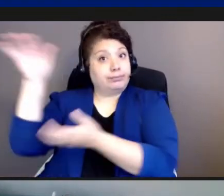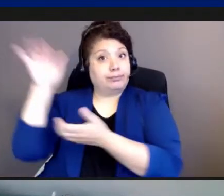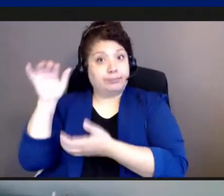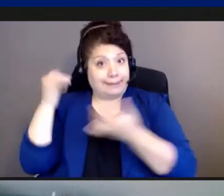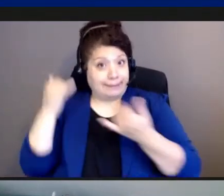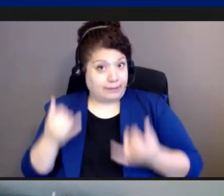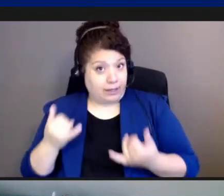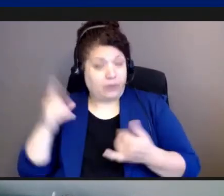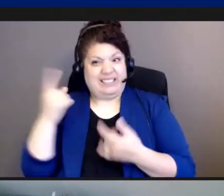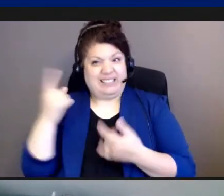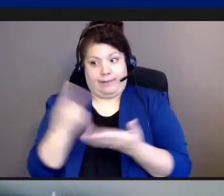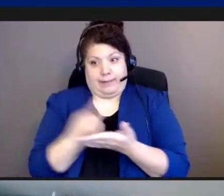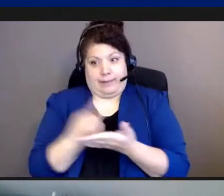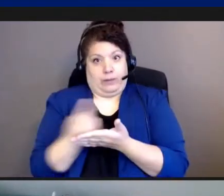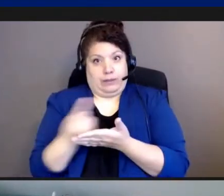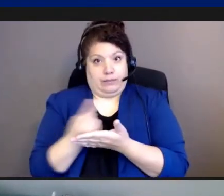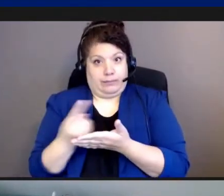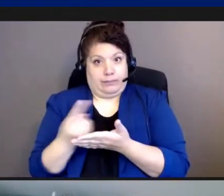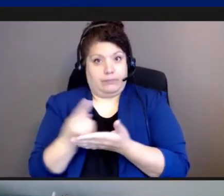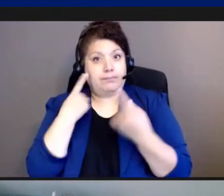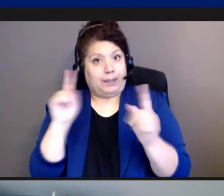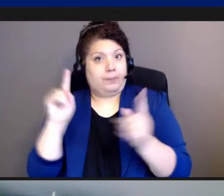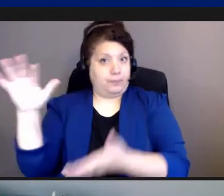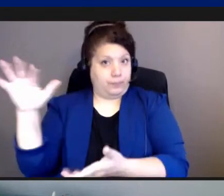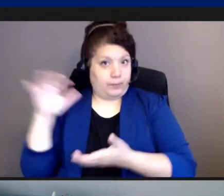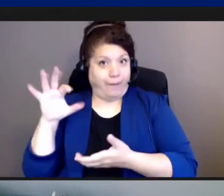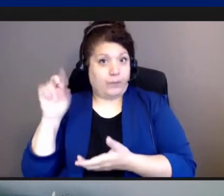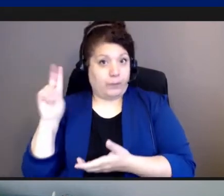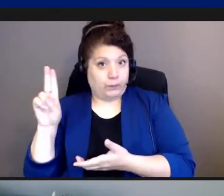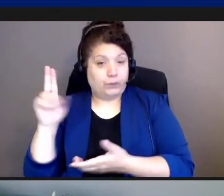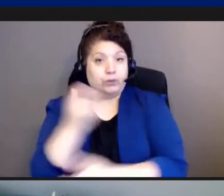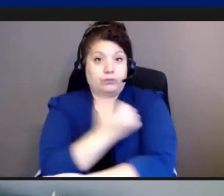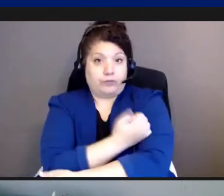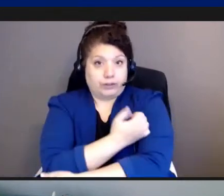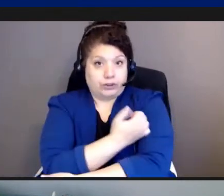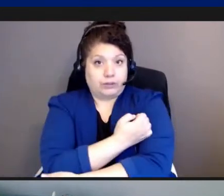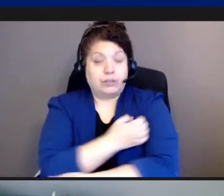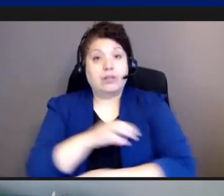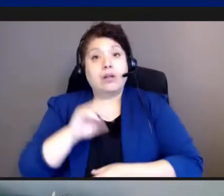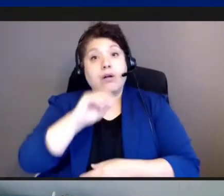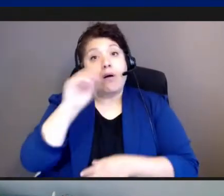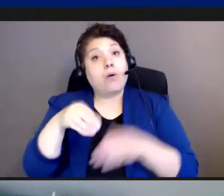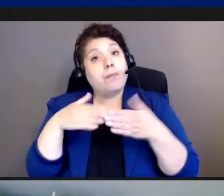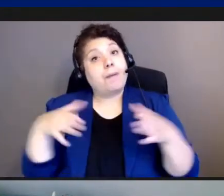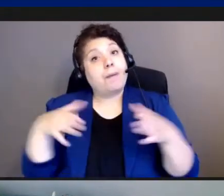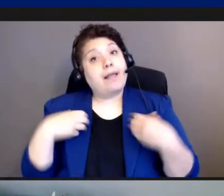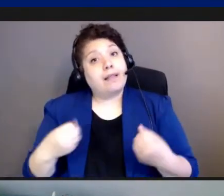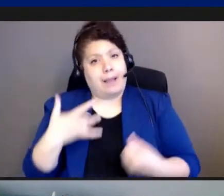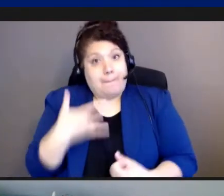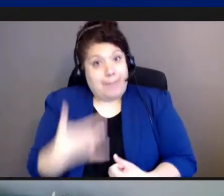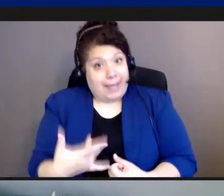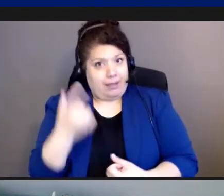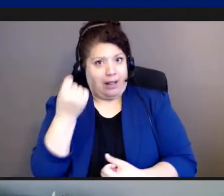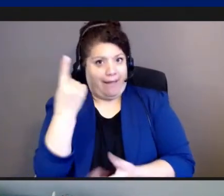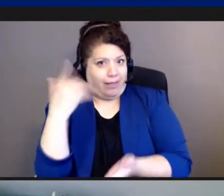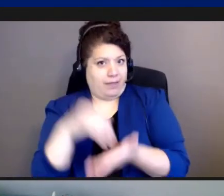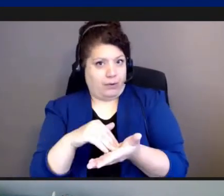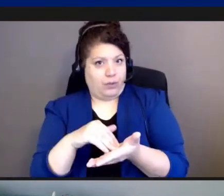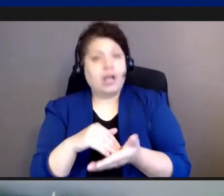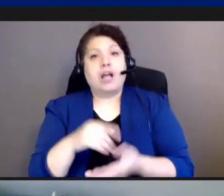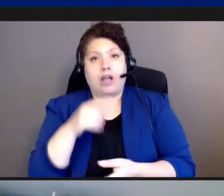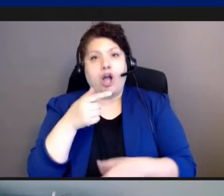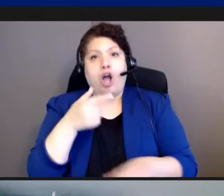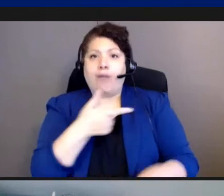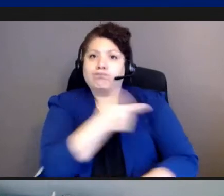this week. Typically, OPH directly provides more than 11,000 doses of influenza immunizations in Ottawa.